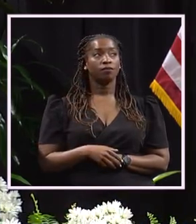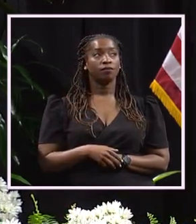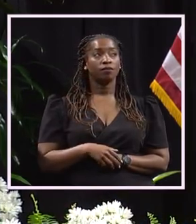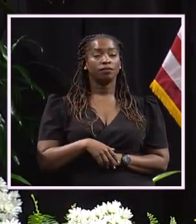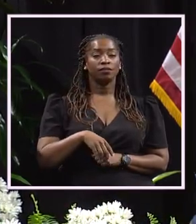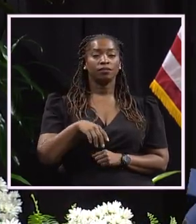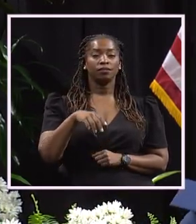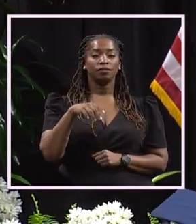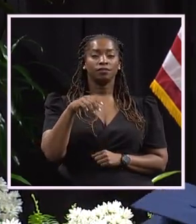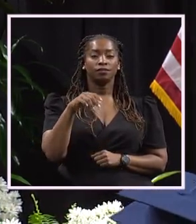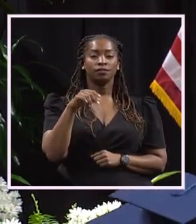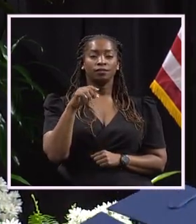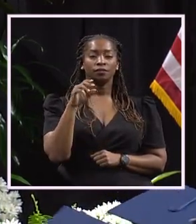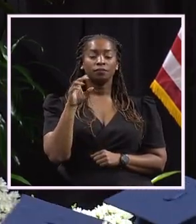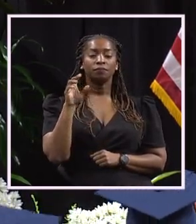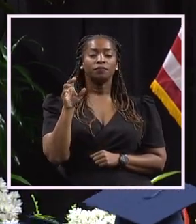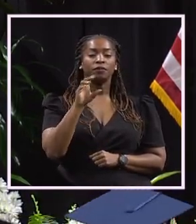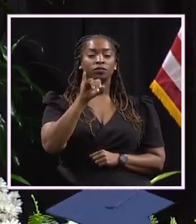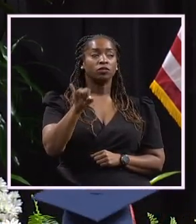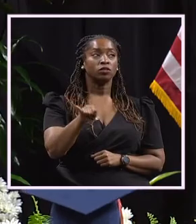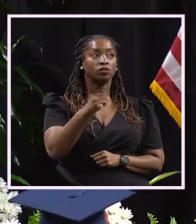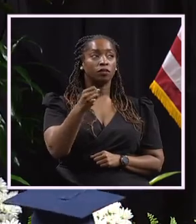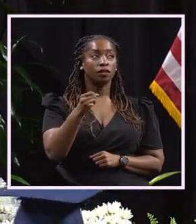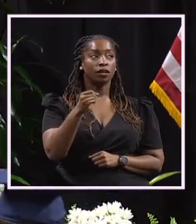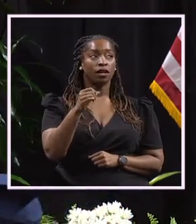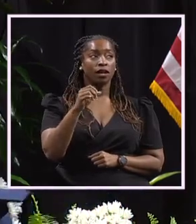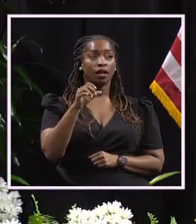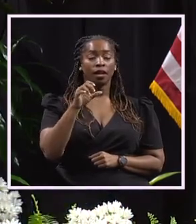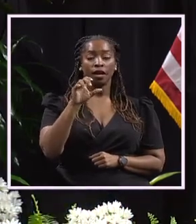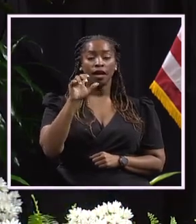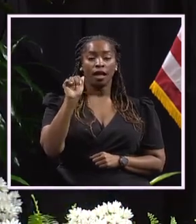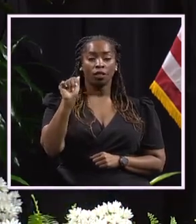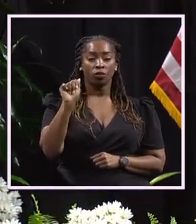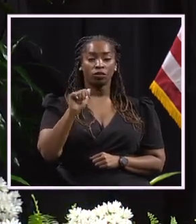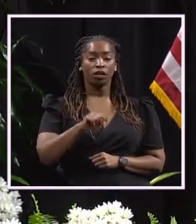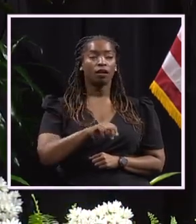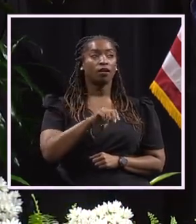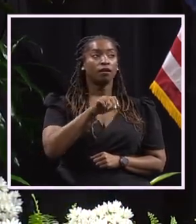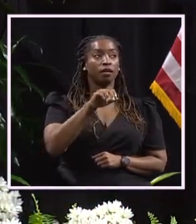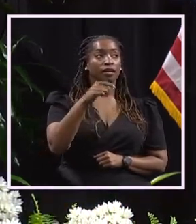Joseph Alonso Lopez. Sergio D. Espinosa.